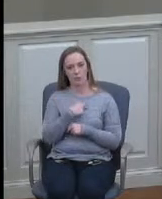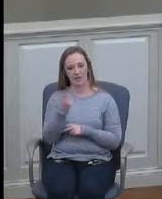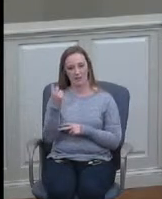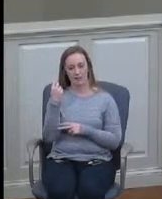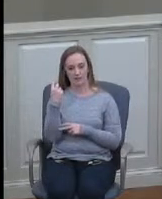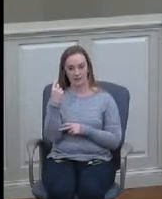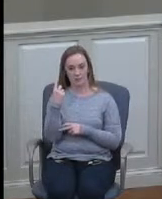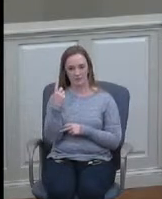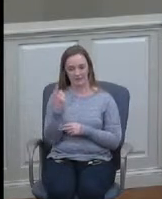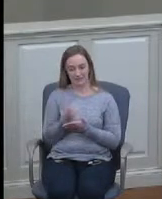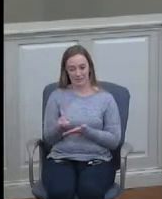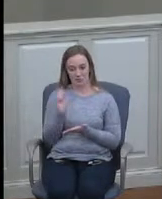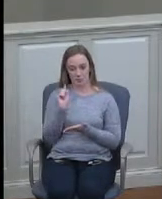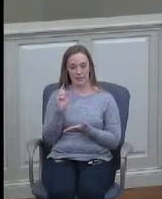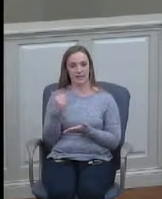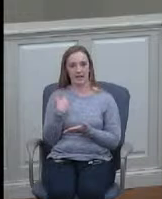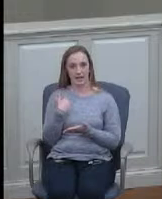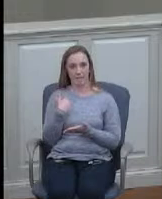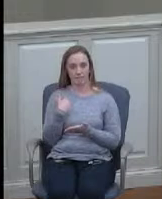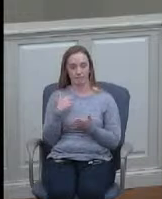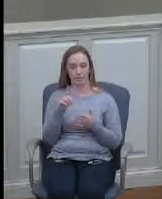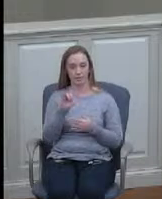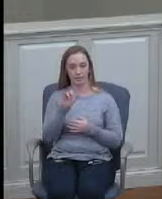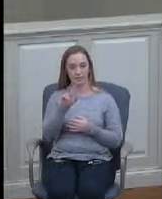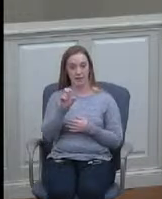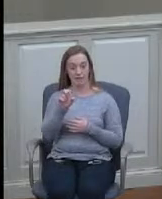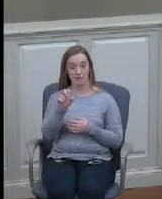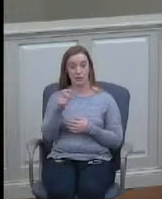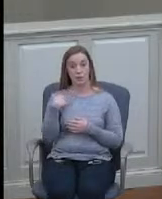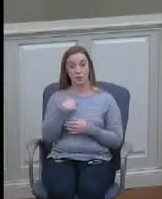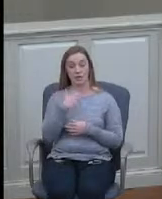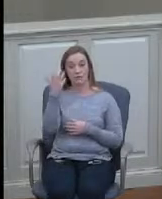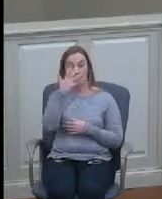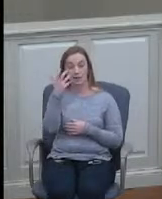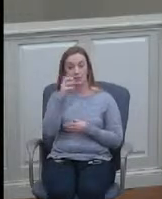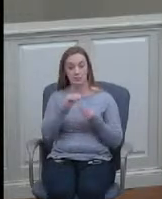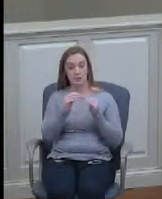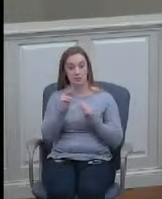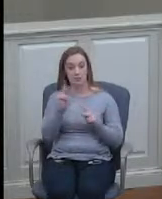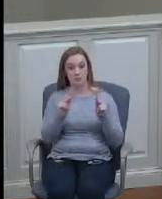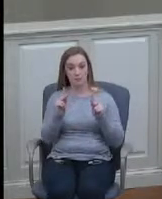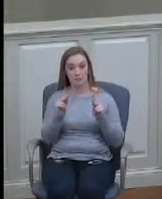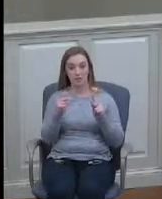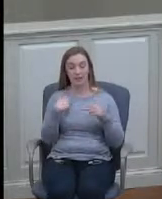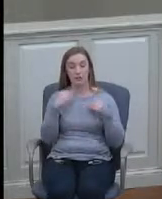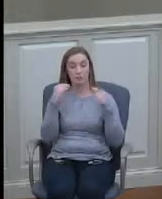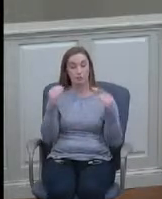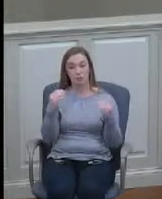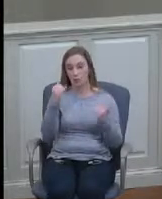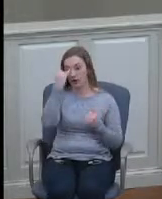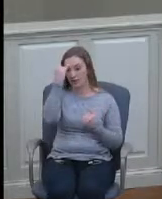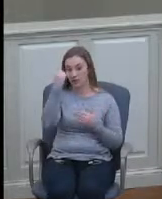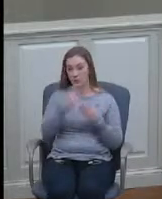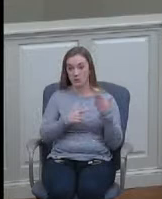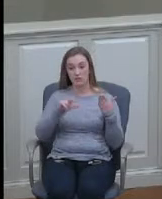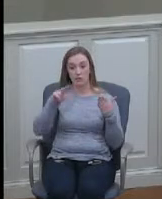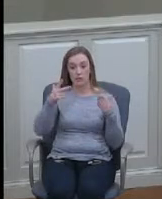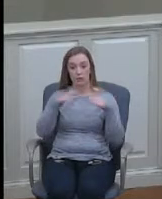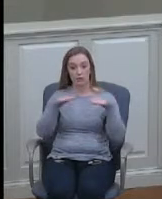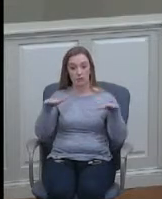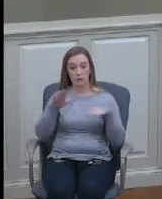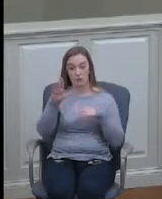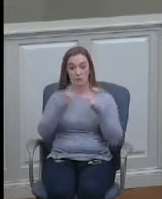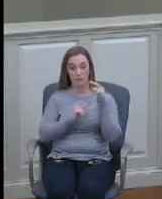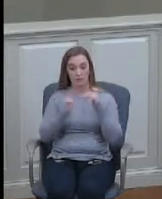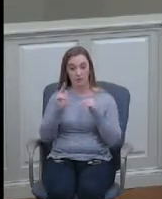We had the most amazing turnout on our Facebook page of people who had no idea what was on the third floor of your building. No idea that all that was up there and